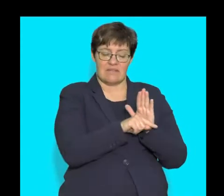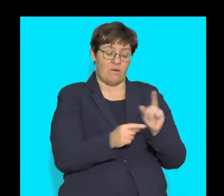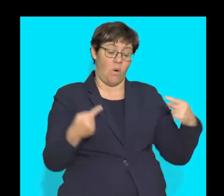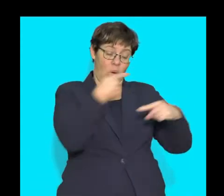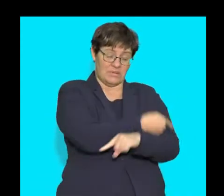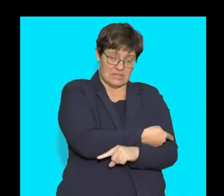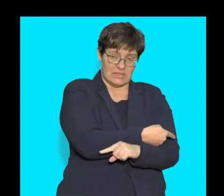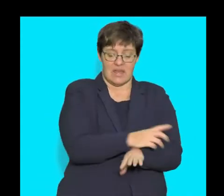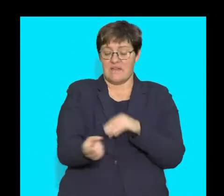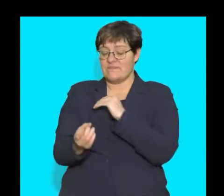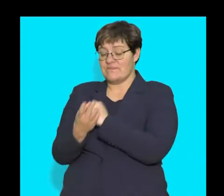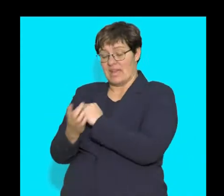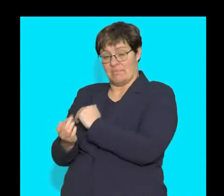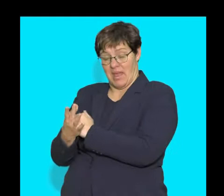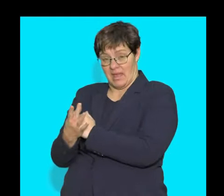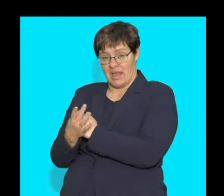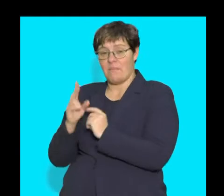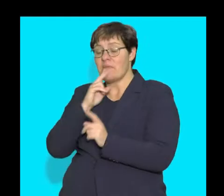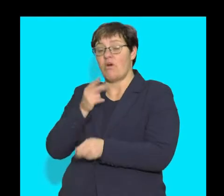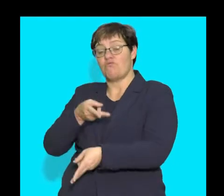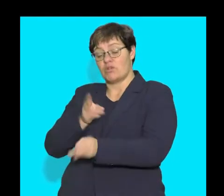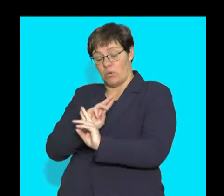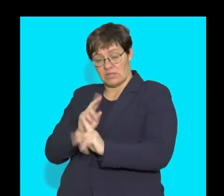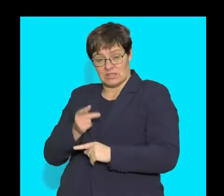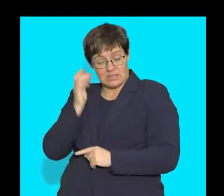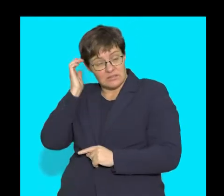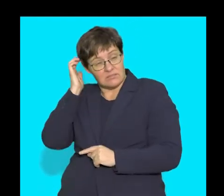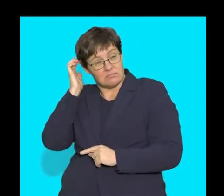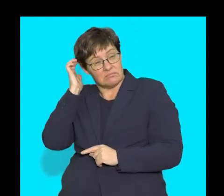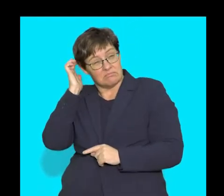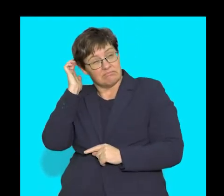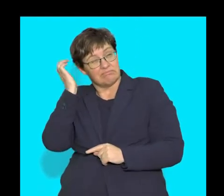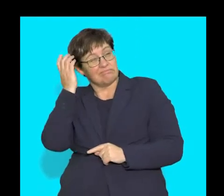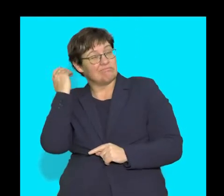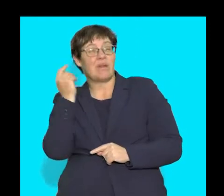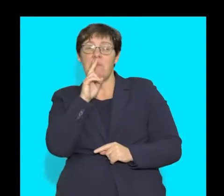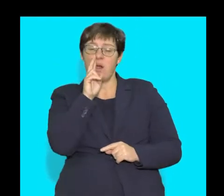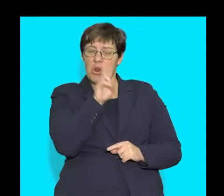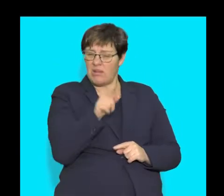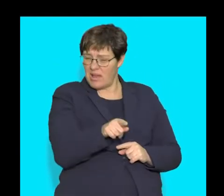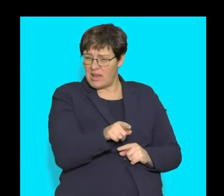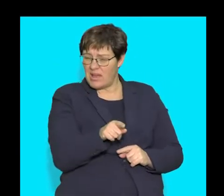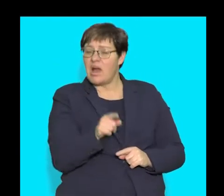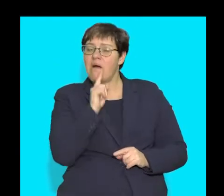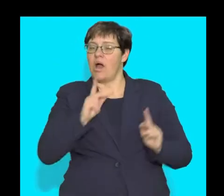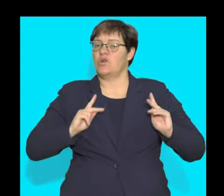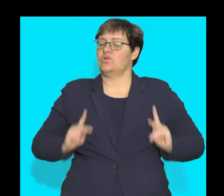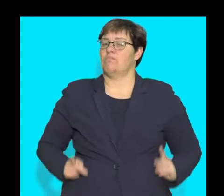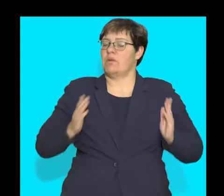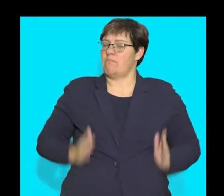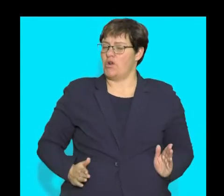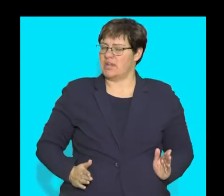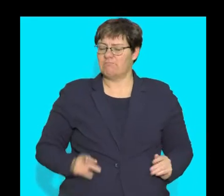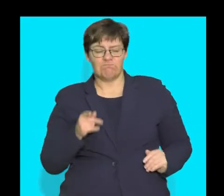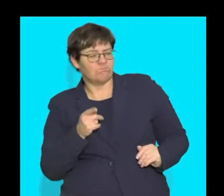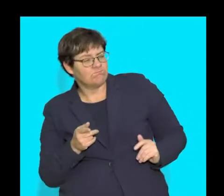opposite. Feedback would be a reply. So if we look at that, these are mechanisms in the human body